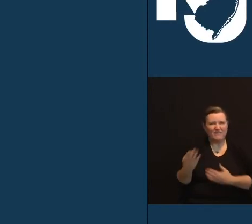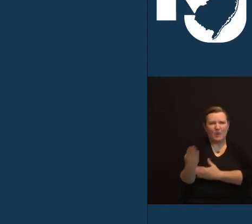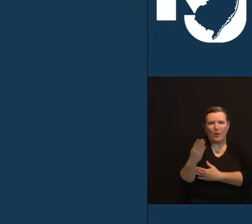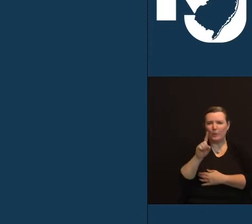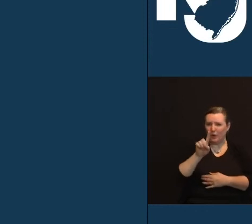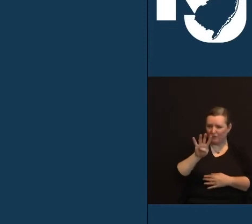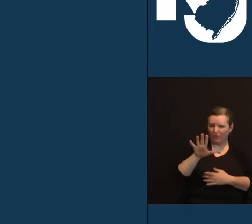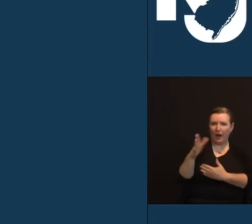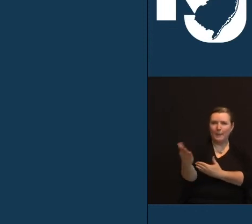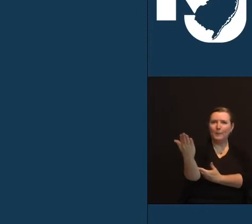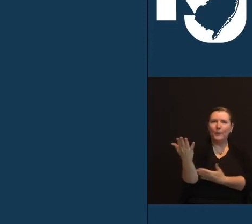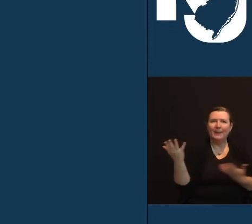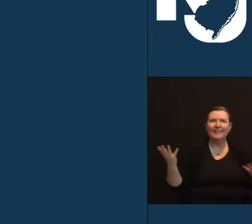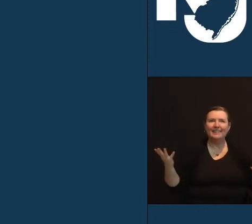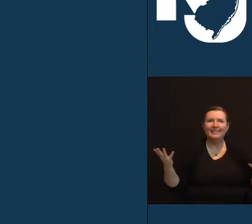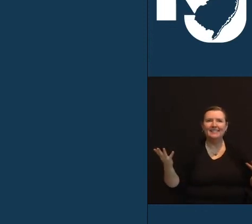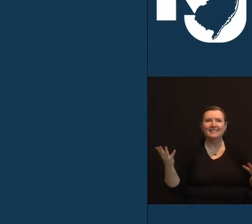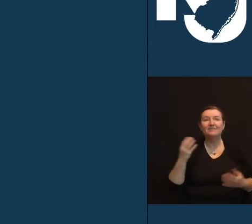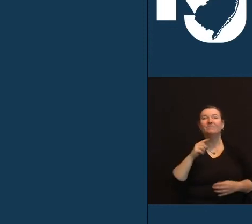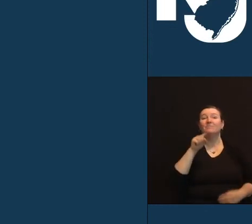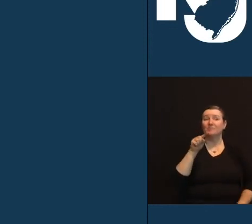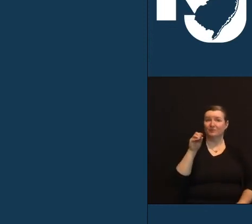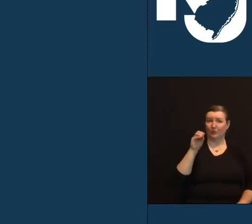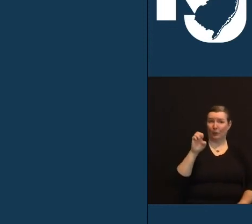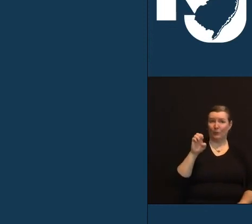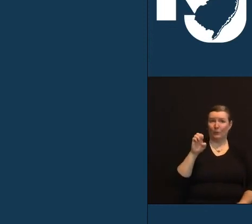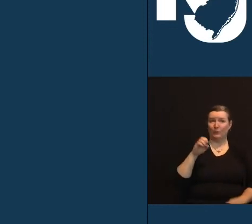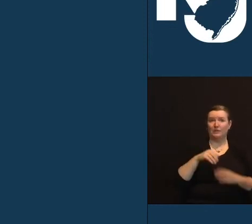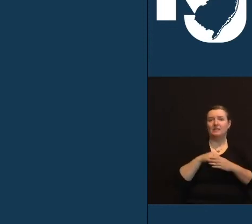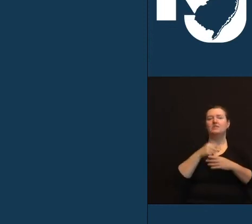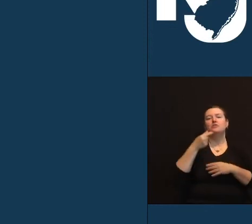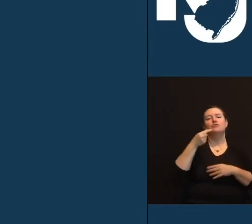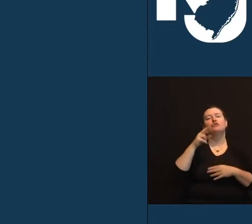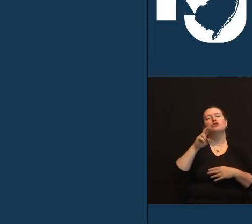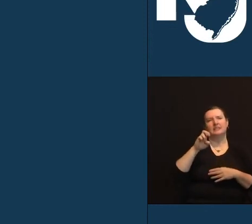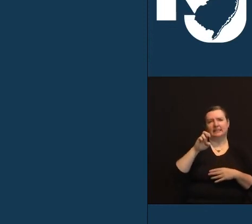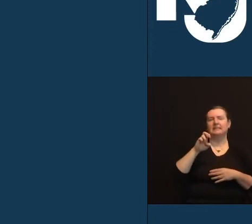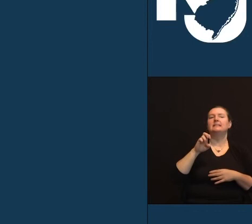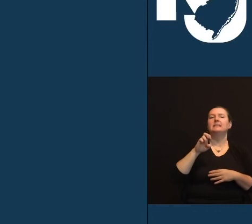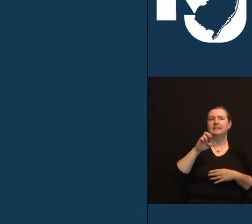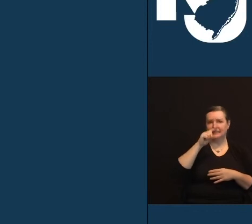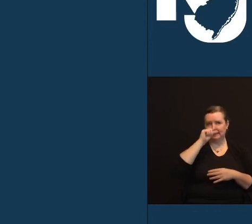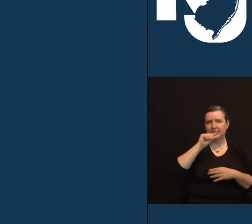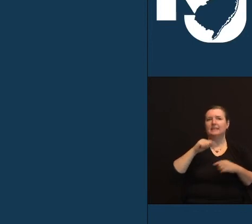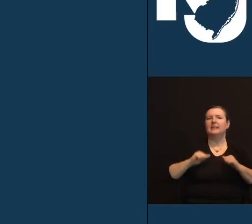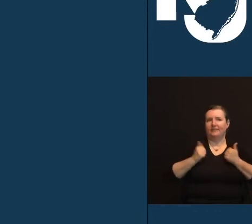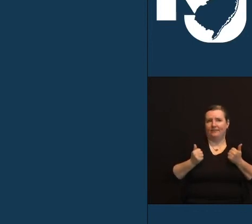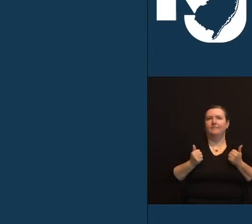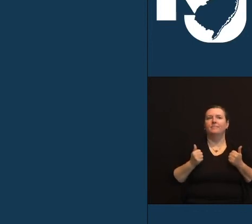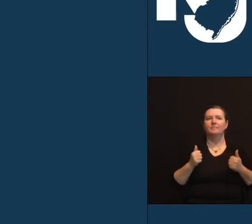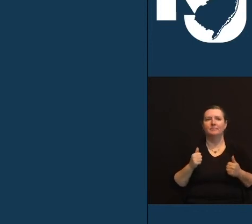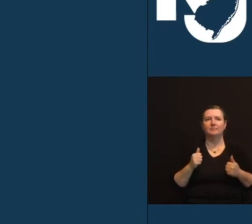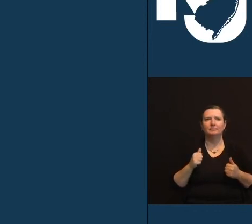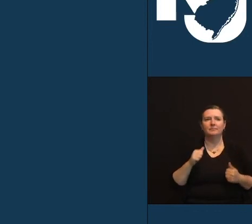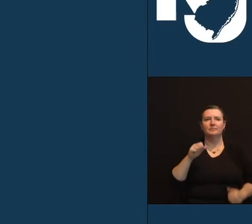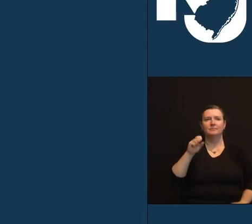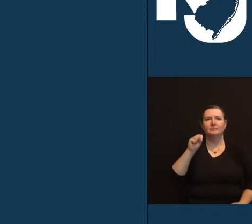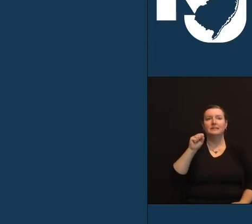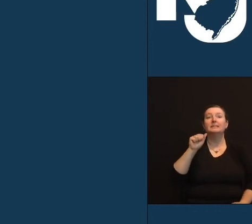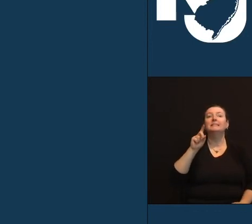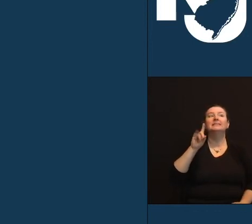Zoe means life in the original Greek, and Sadie is not only a family name that is being passed on, but is also the name of the